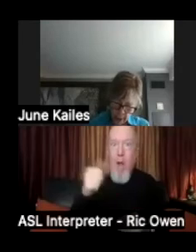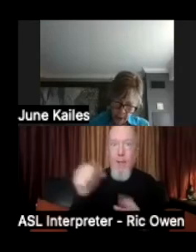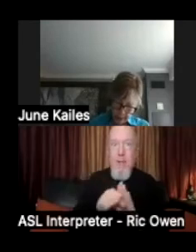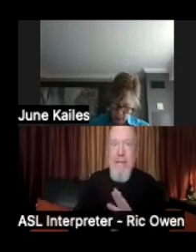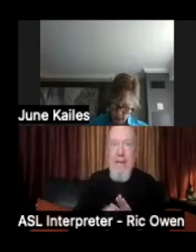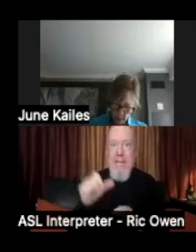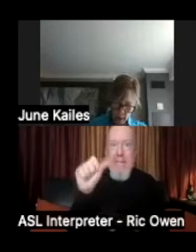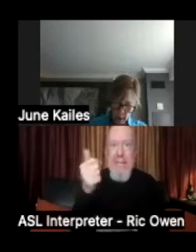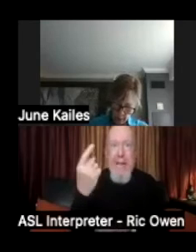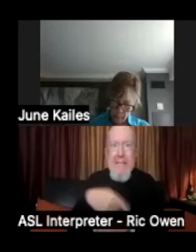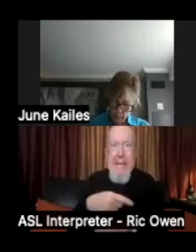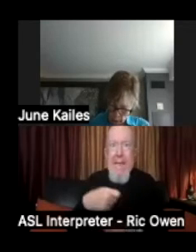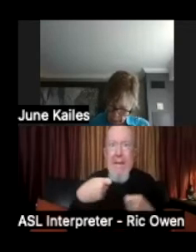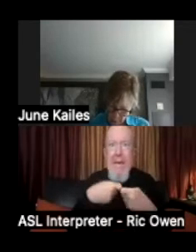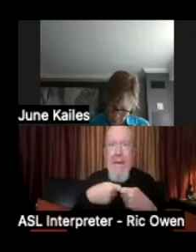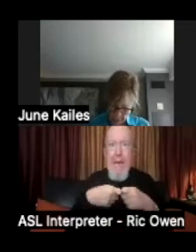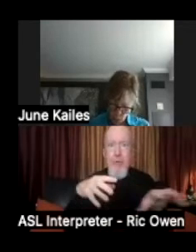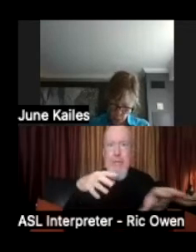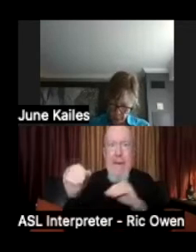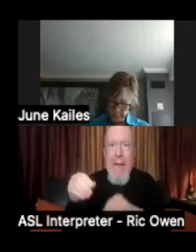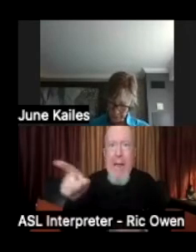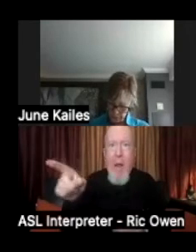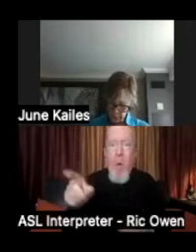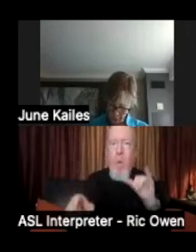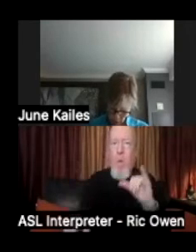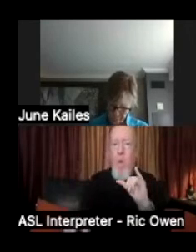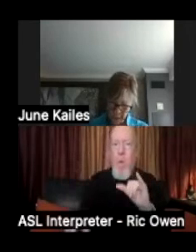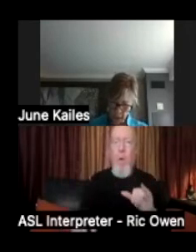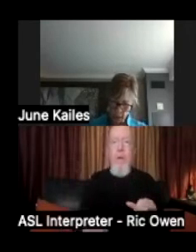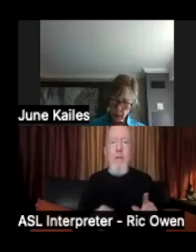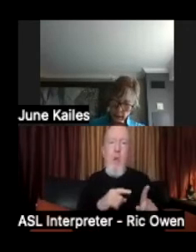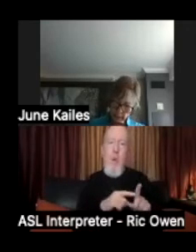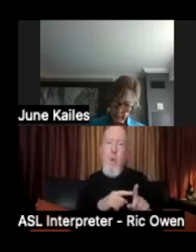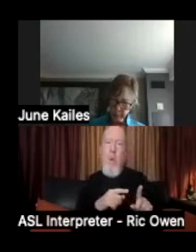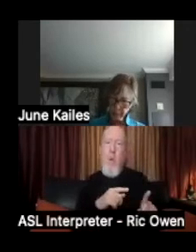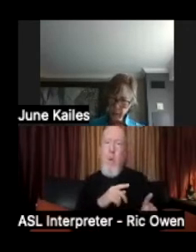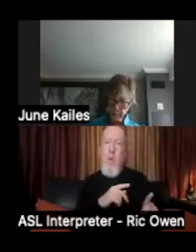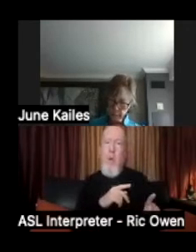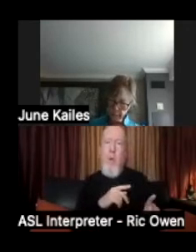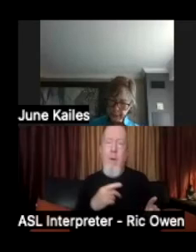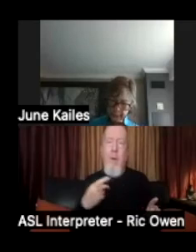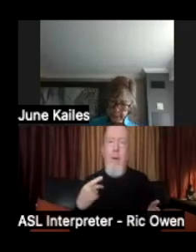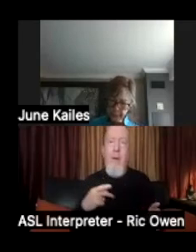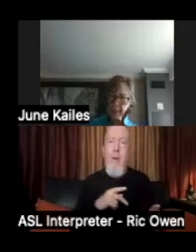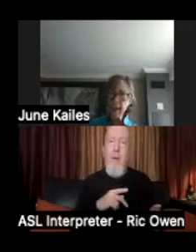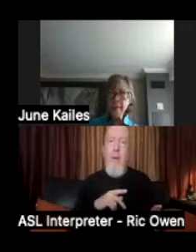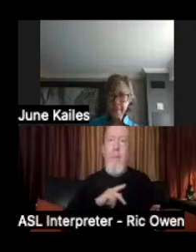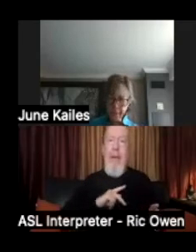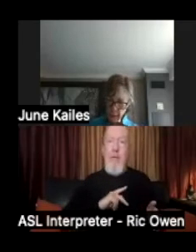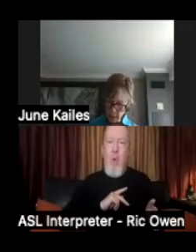called his community-based organization contact to discuss